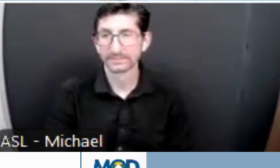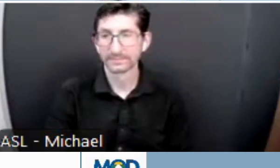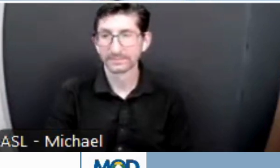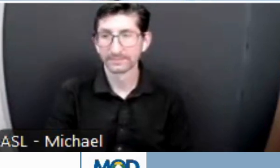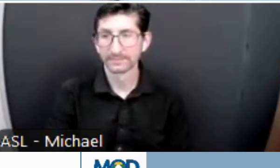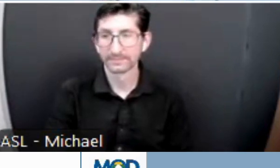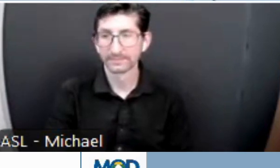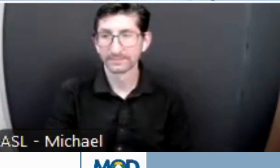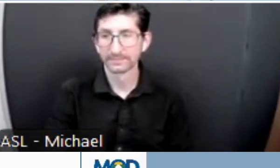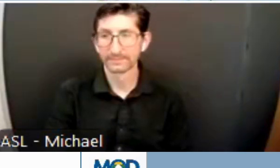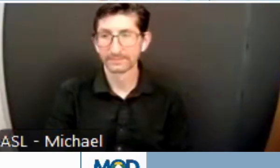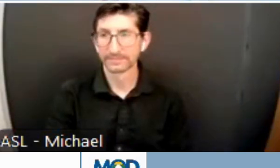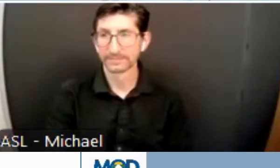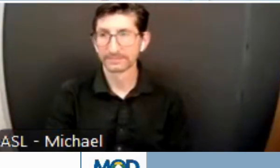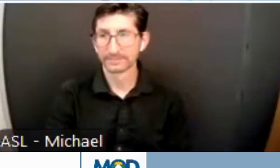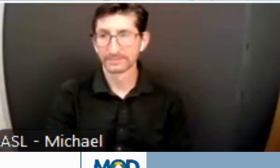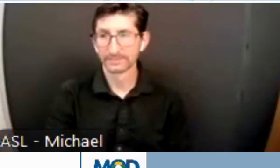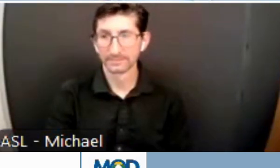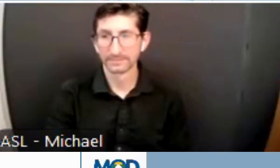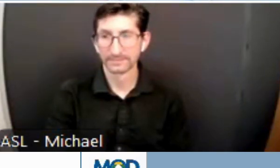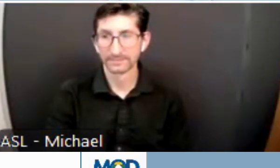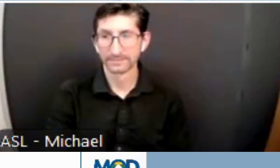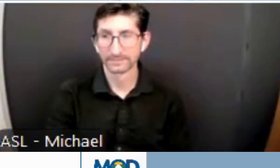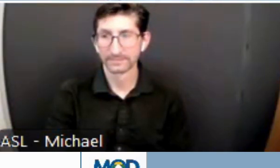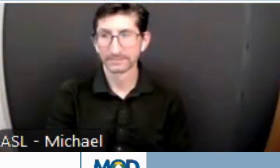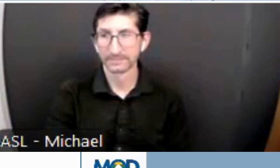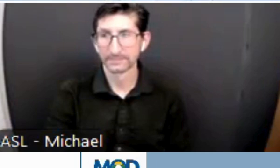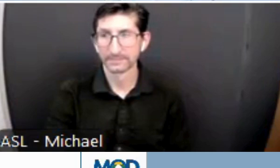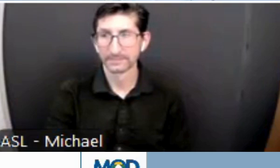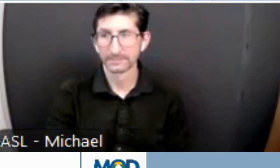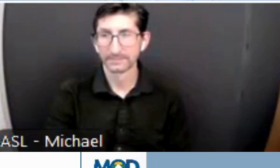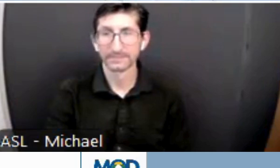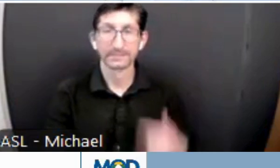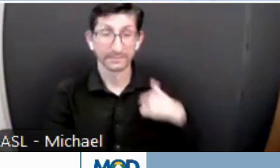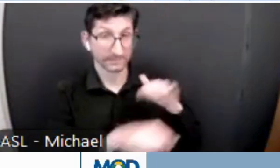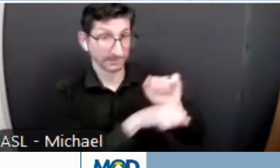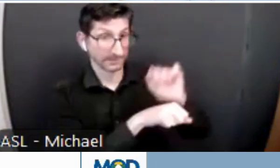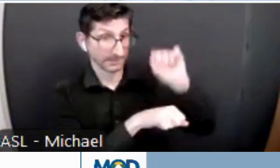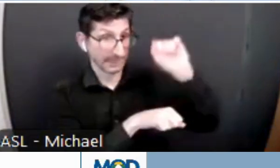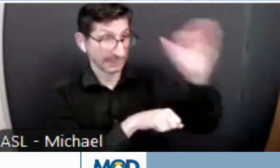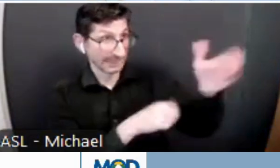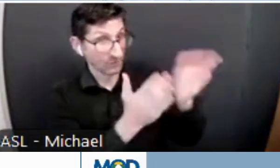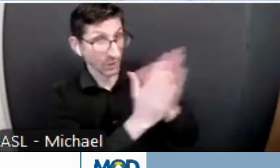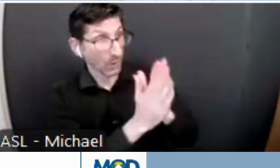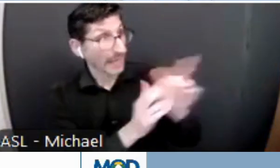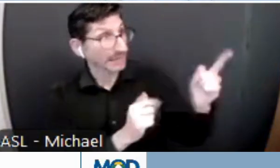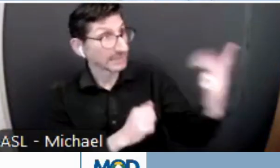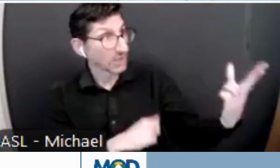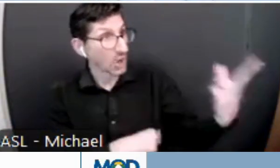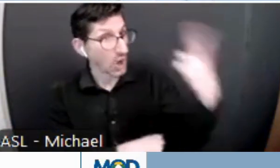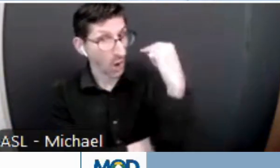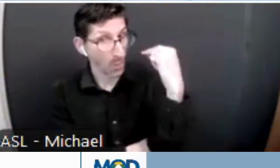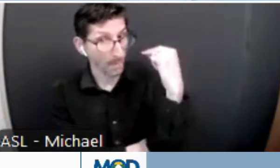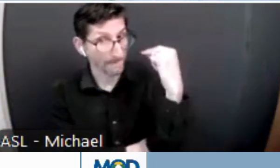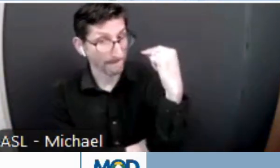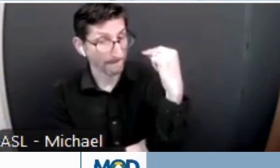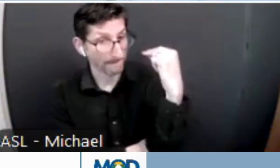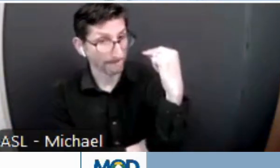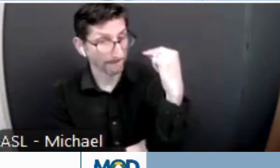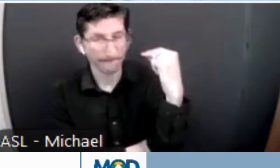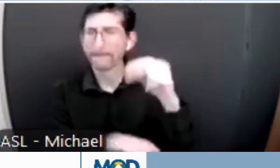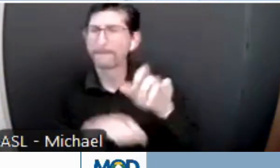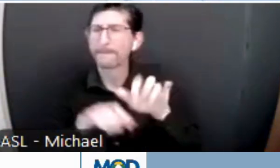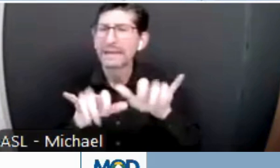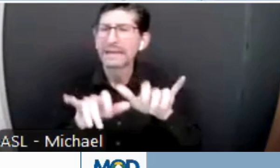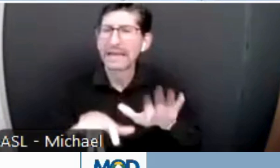We sent a request and the housing provider responds simply no. Type in the chat